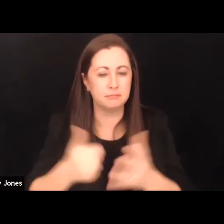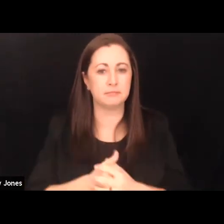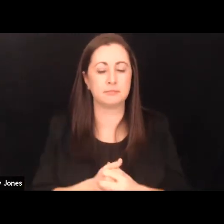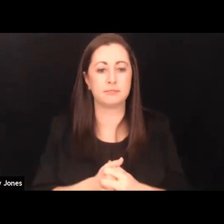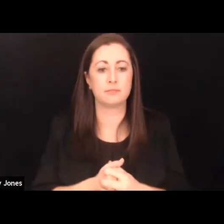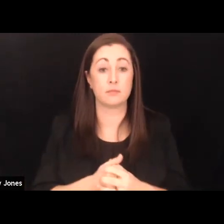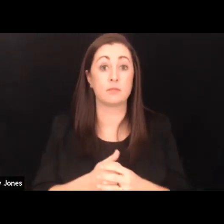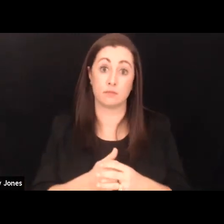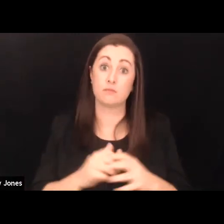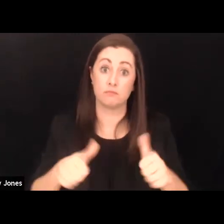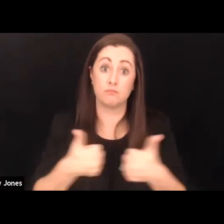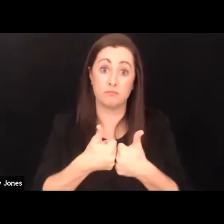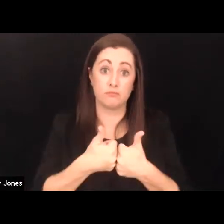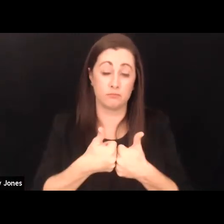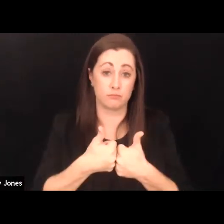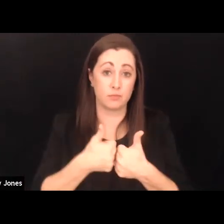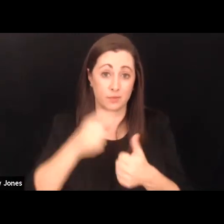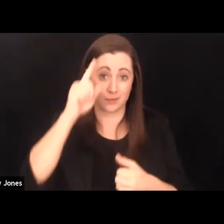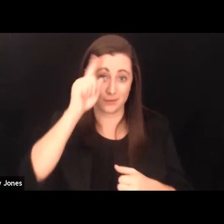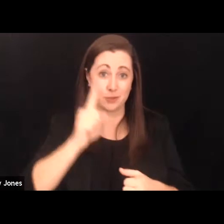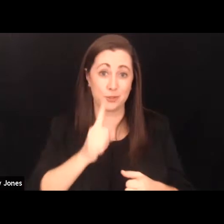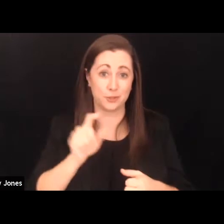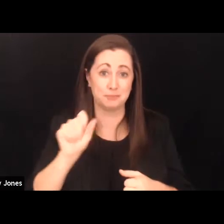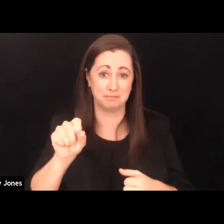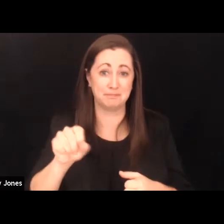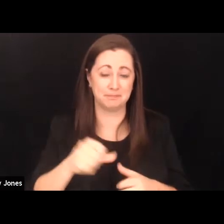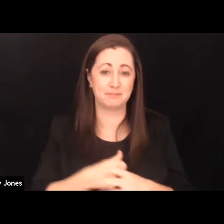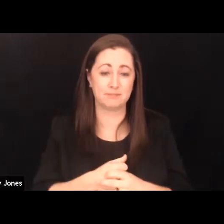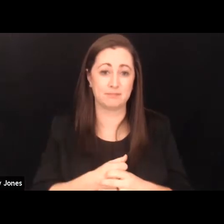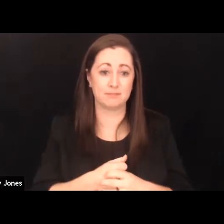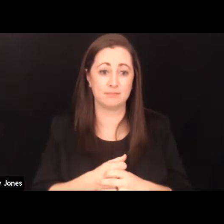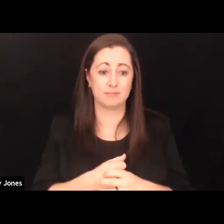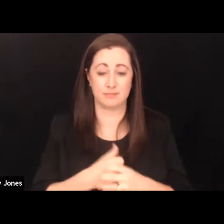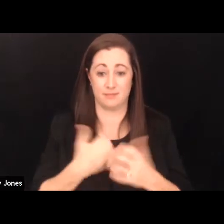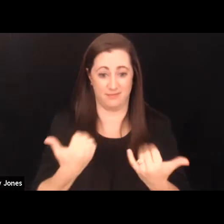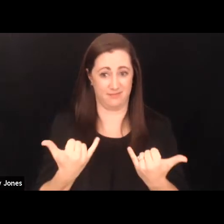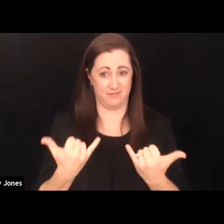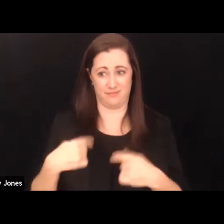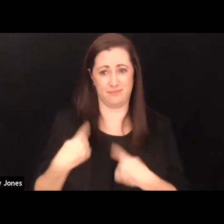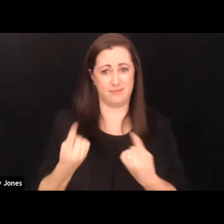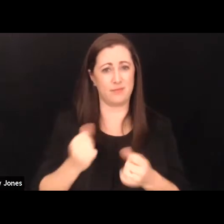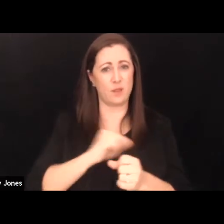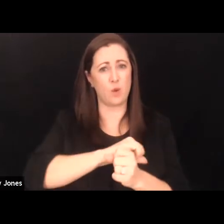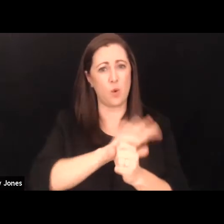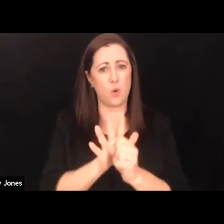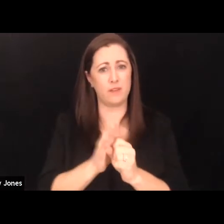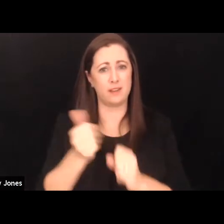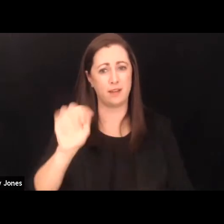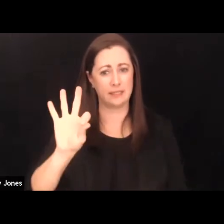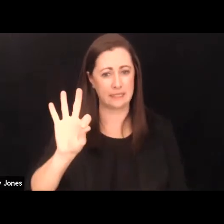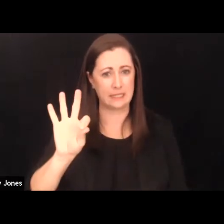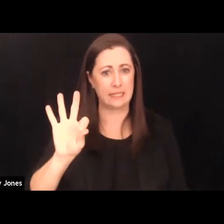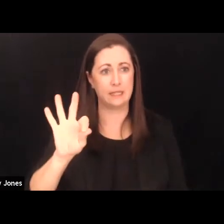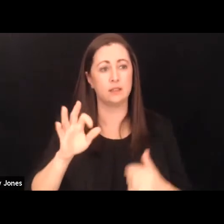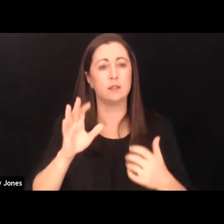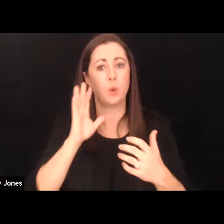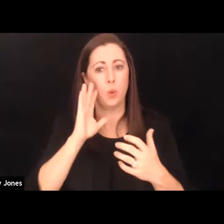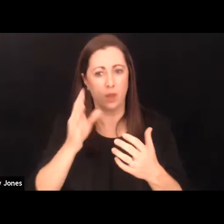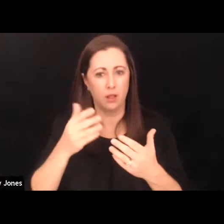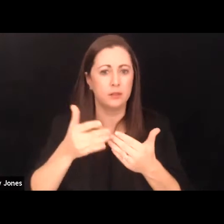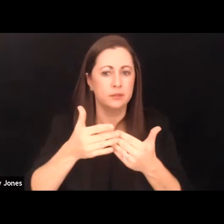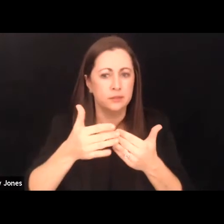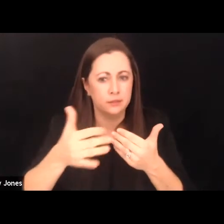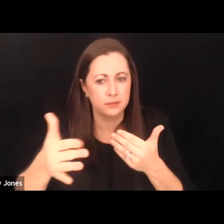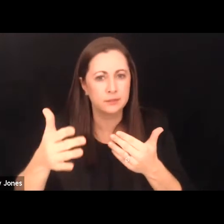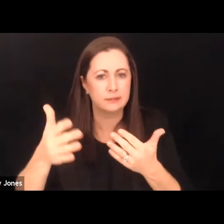to be some real challenges. First of all, as we come out of COVID-19, one of the things that we need